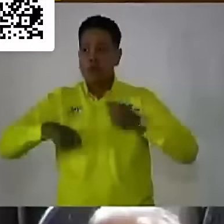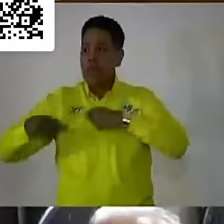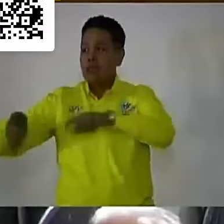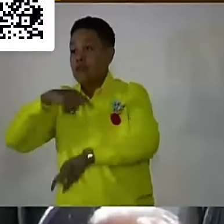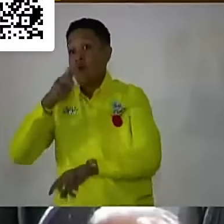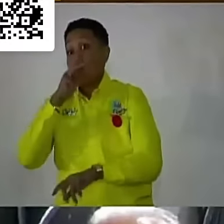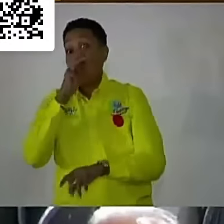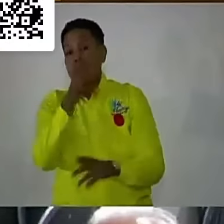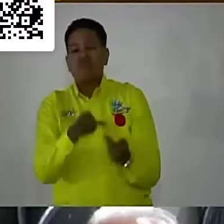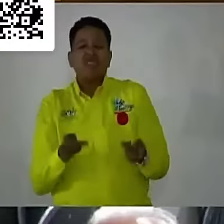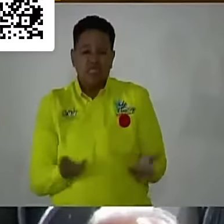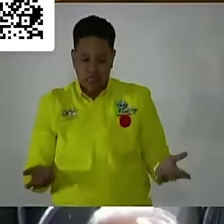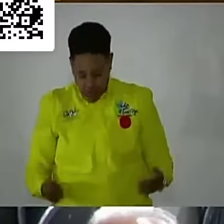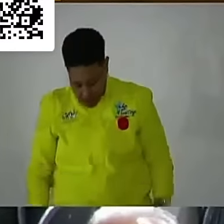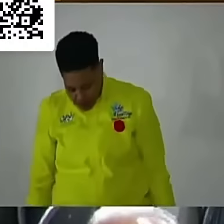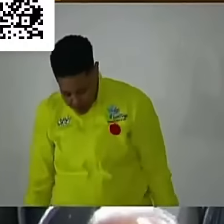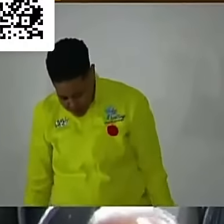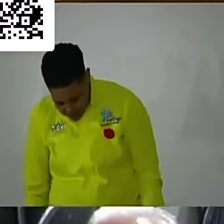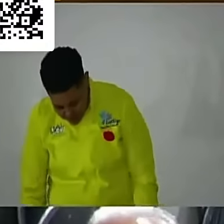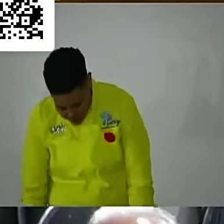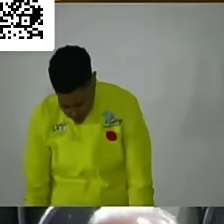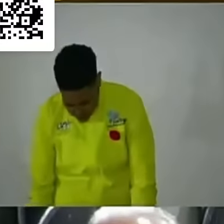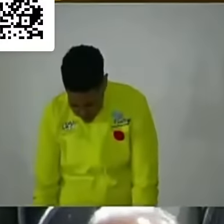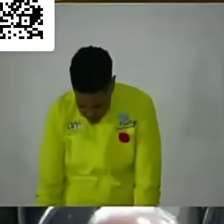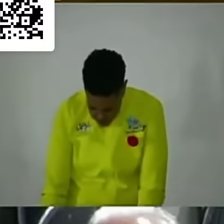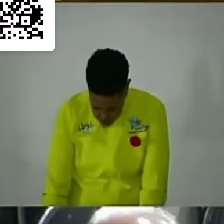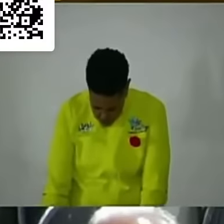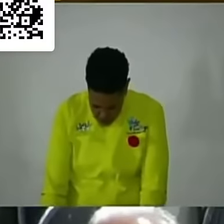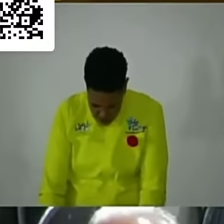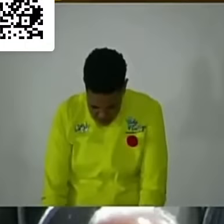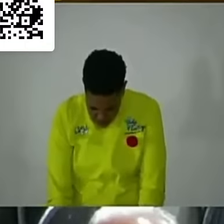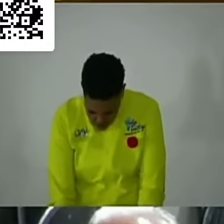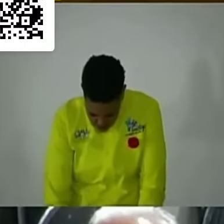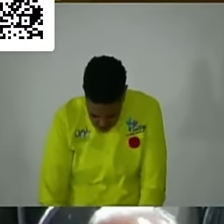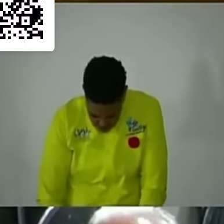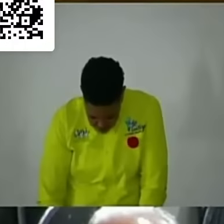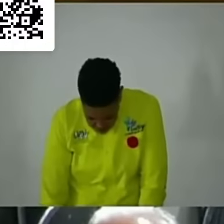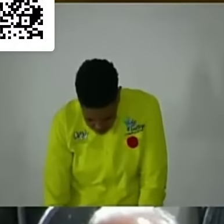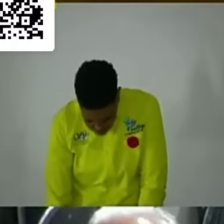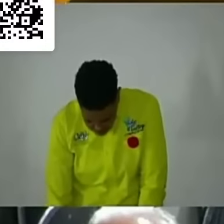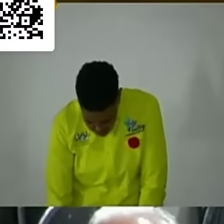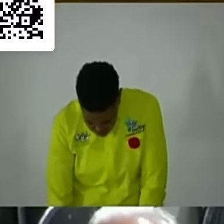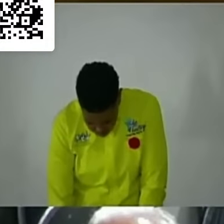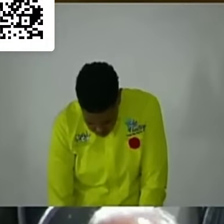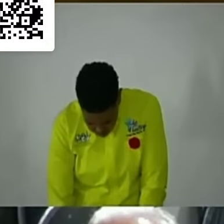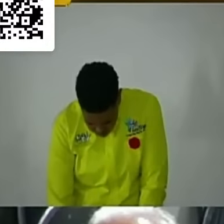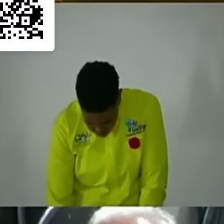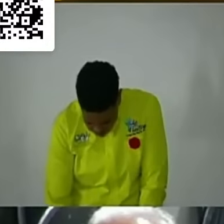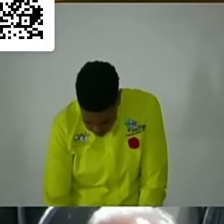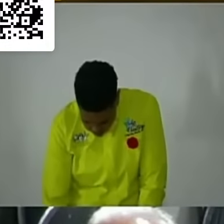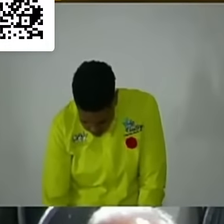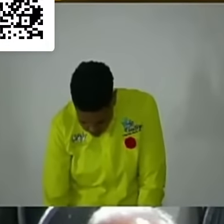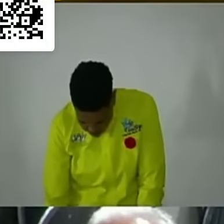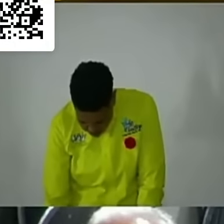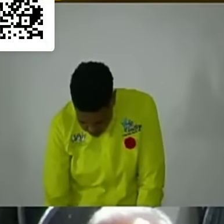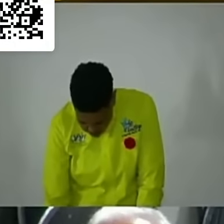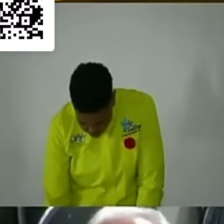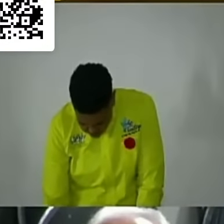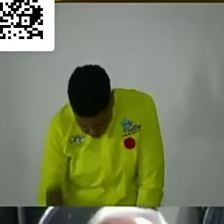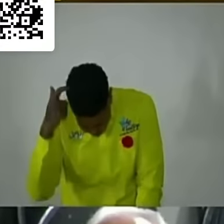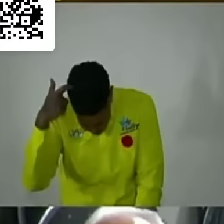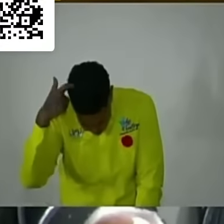water facilities. What we want to do, Mr. Speaker and colleagues, in every health center, we have 325. We want